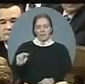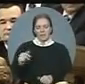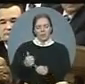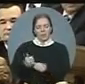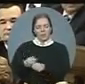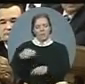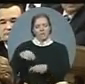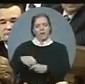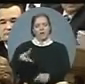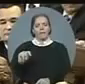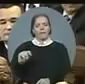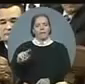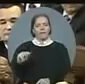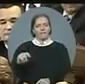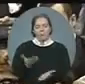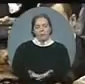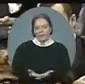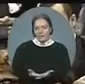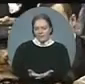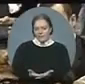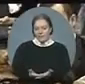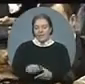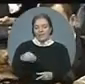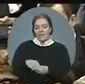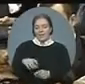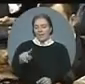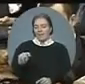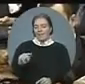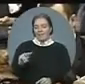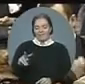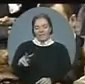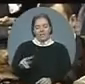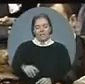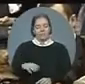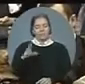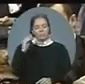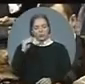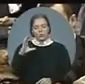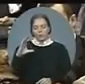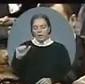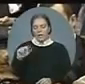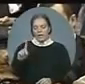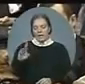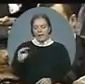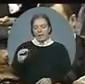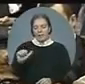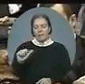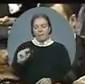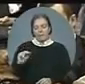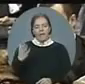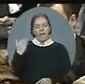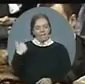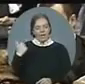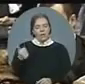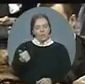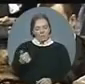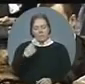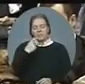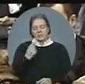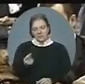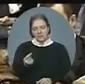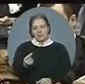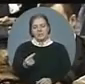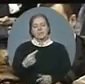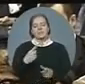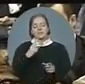indicated that this story is not true. Chuck Kahneman said, he discussed nomination meetings with Conservative officials. He said,